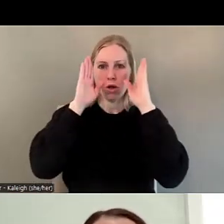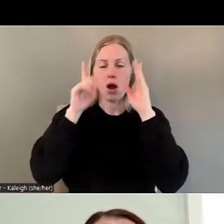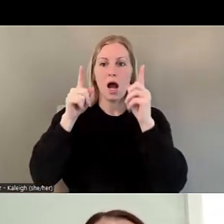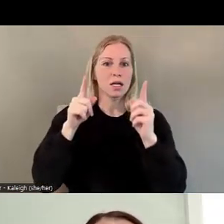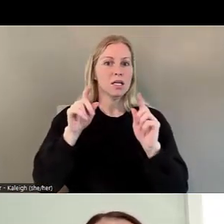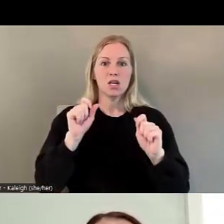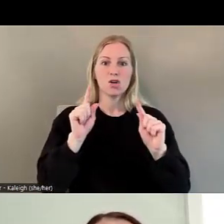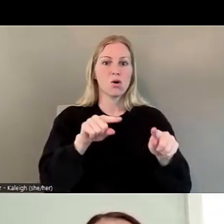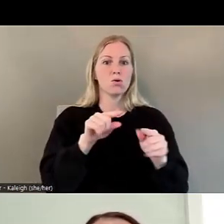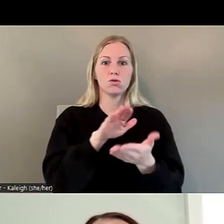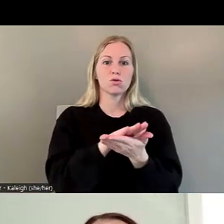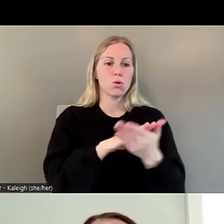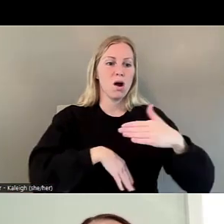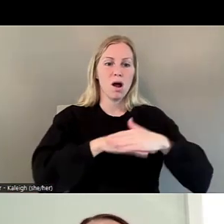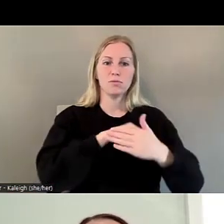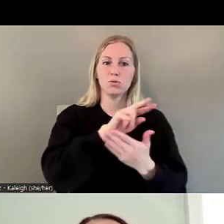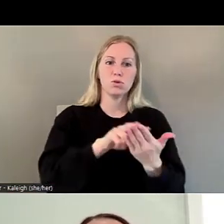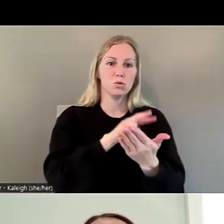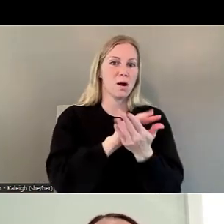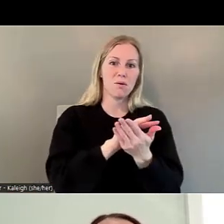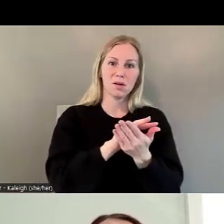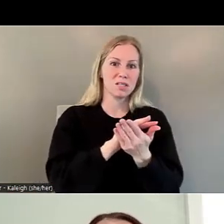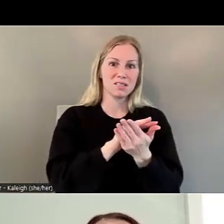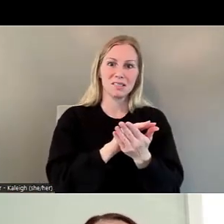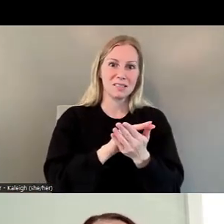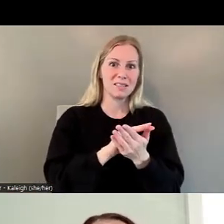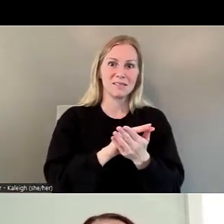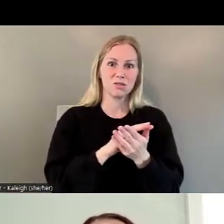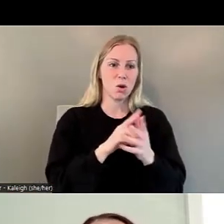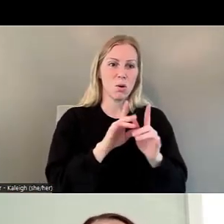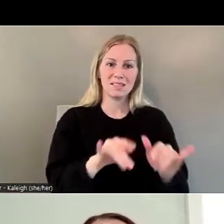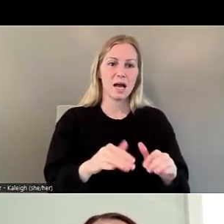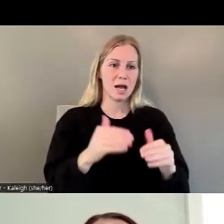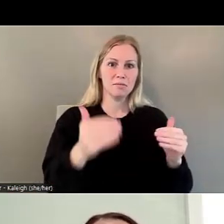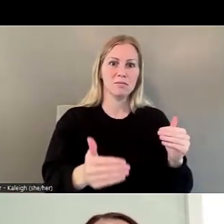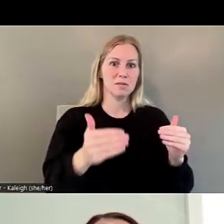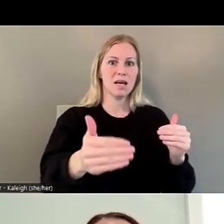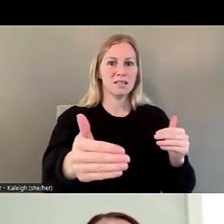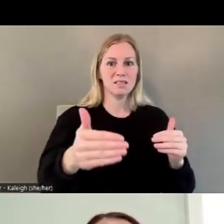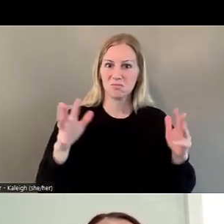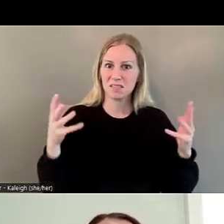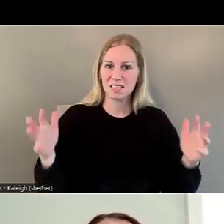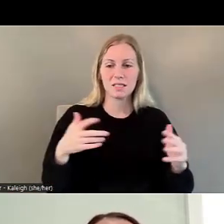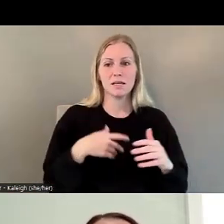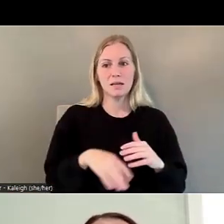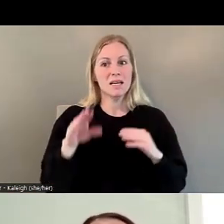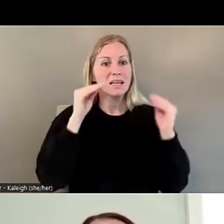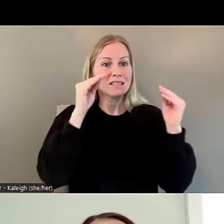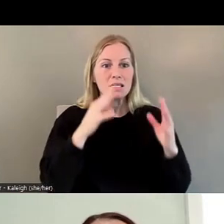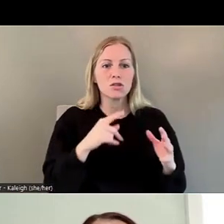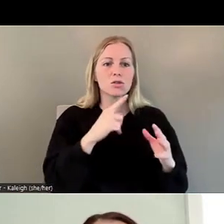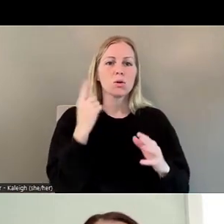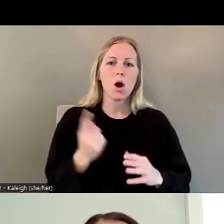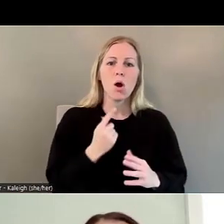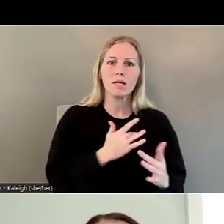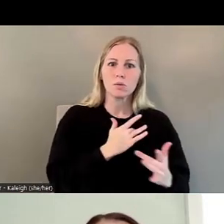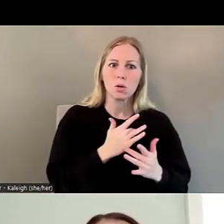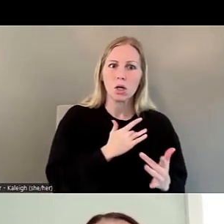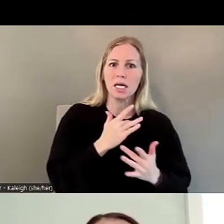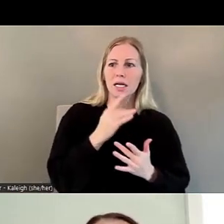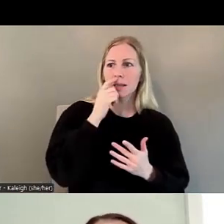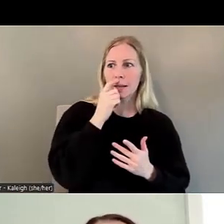time. His teachers would note that he was consistently worried and had distrust of every adult that was in the